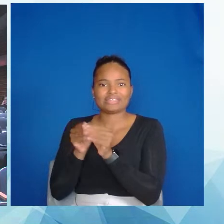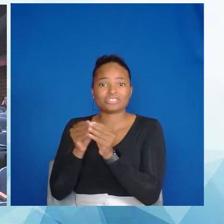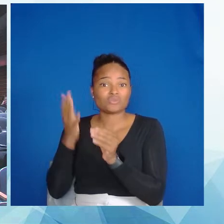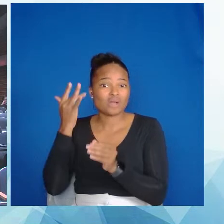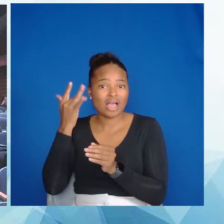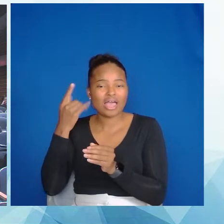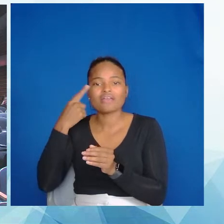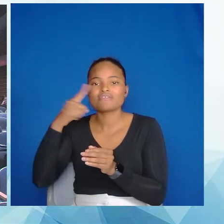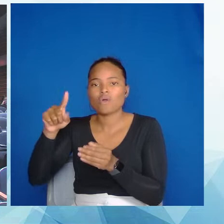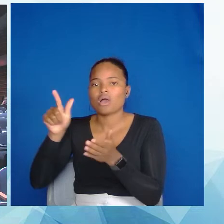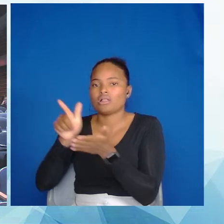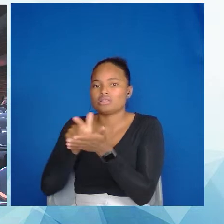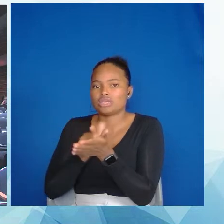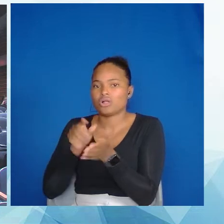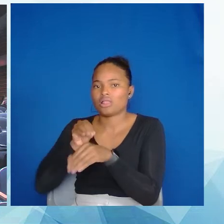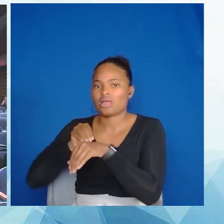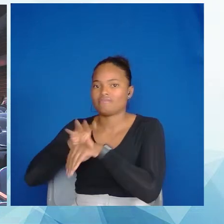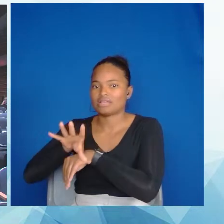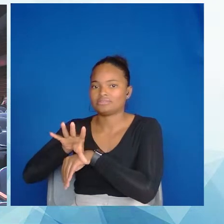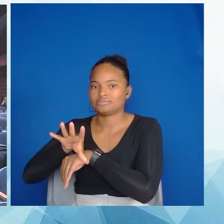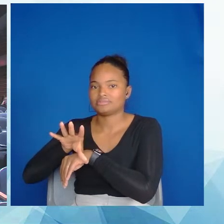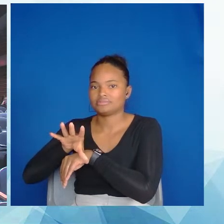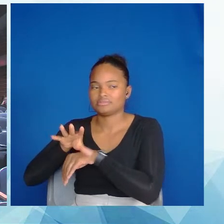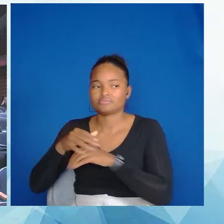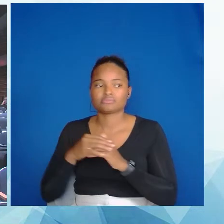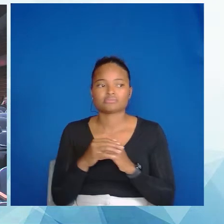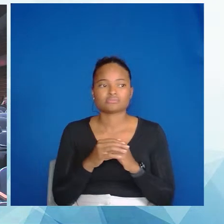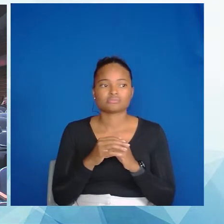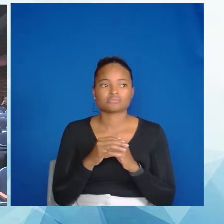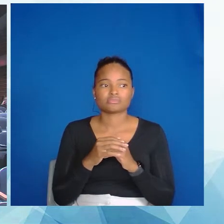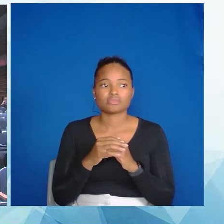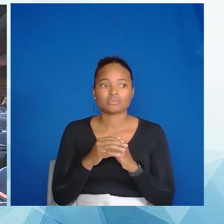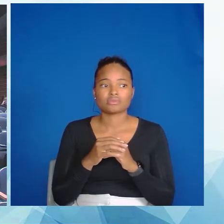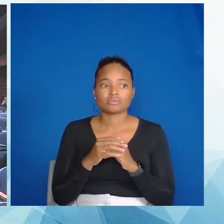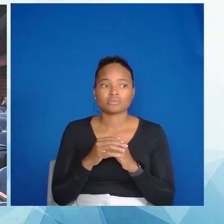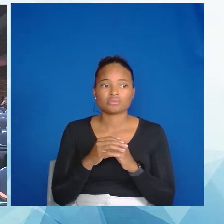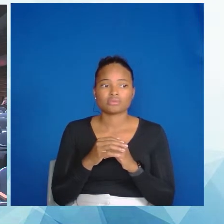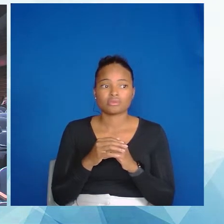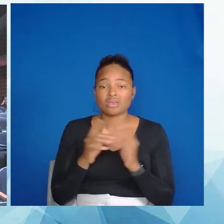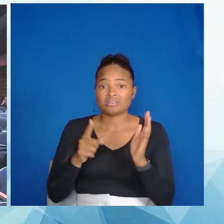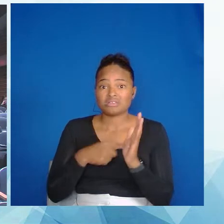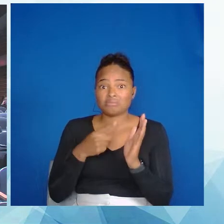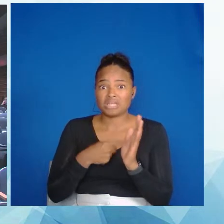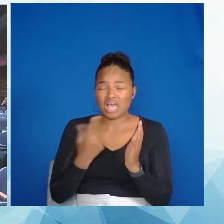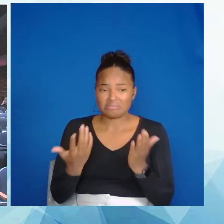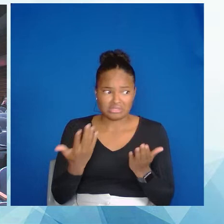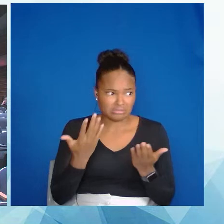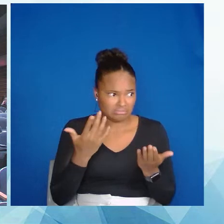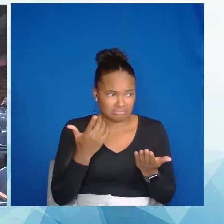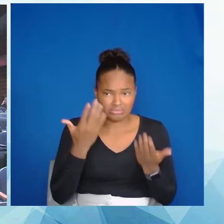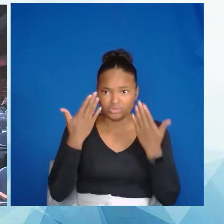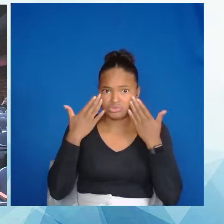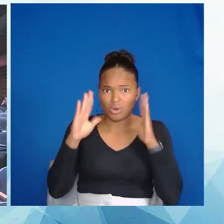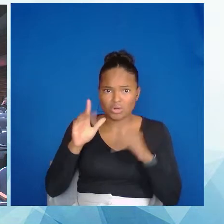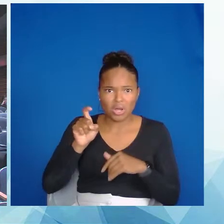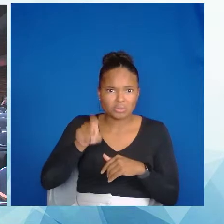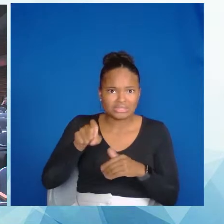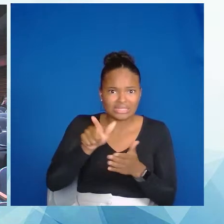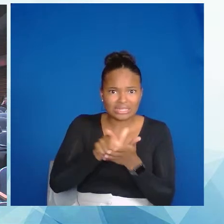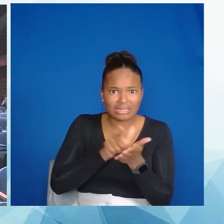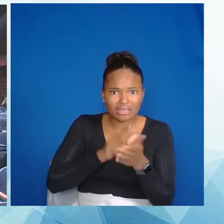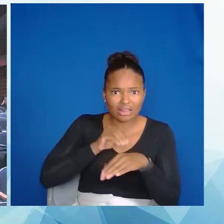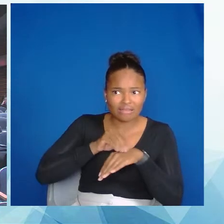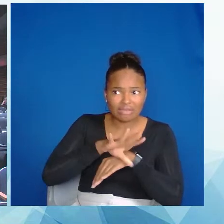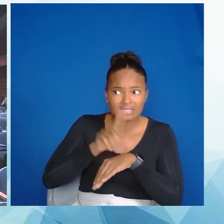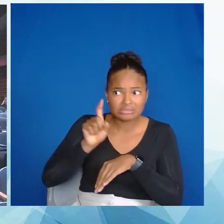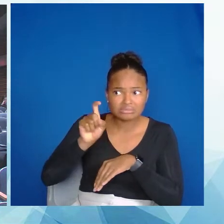And because you don't always know, the board doesn't always know whether or not you will need legal advice, you are allowed by the